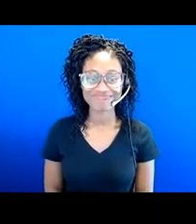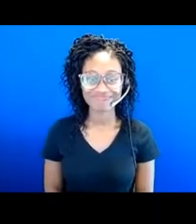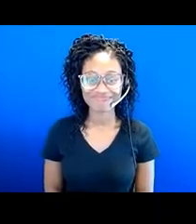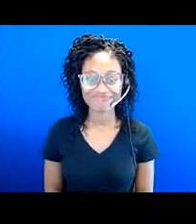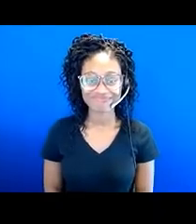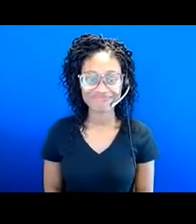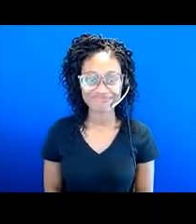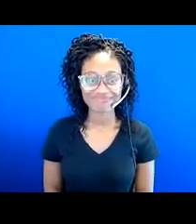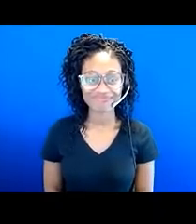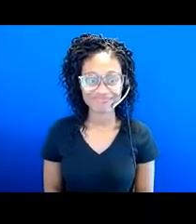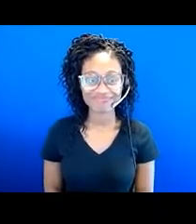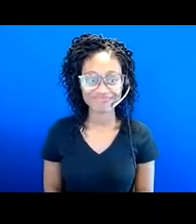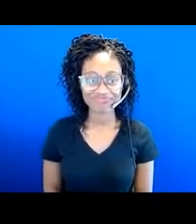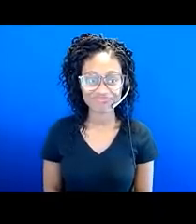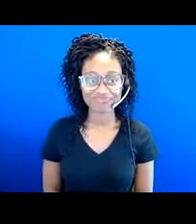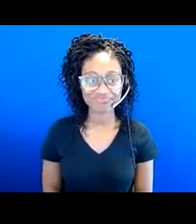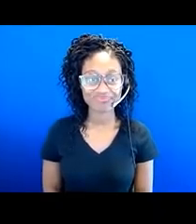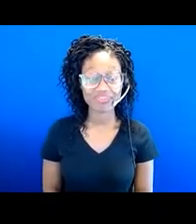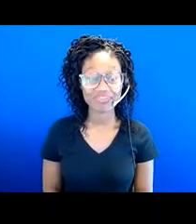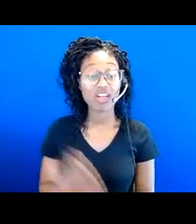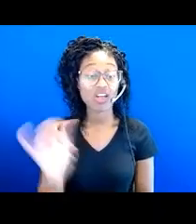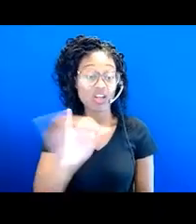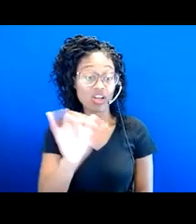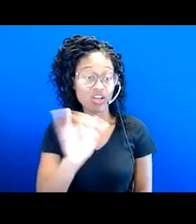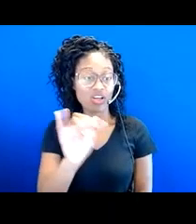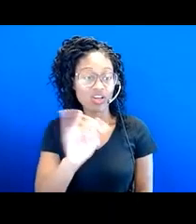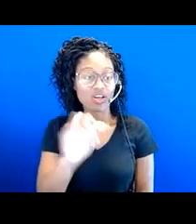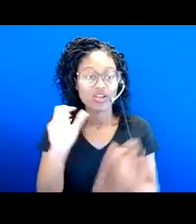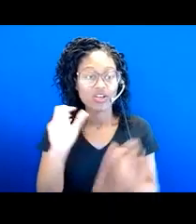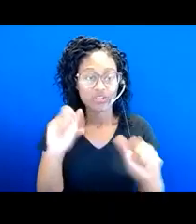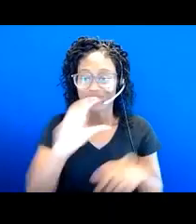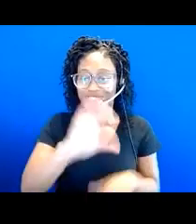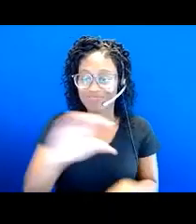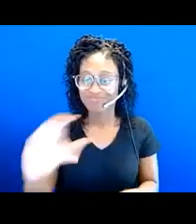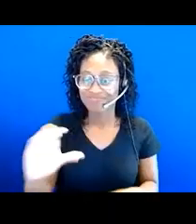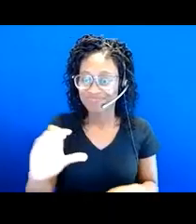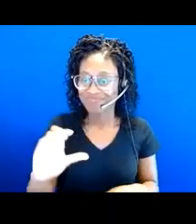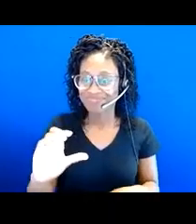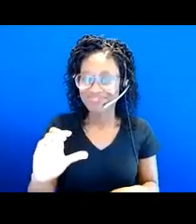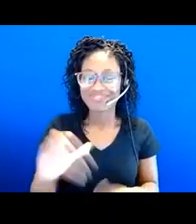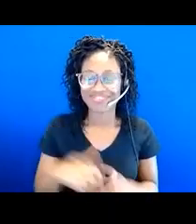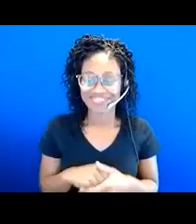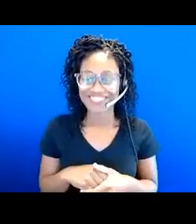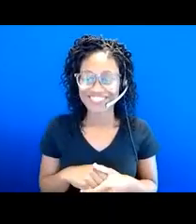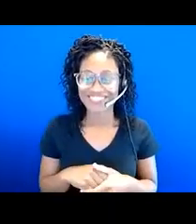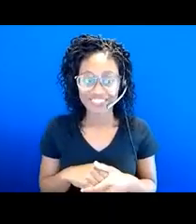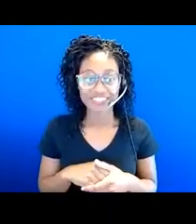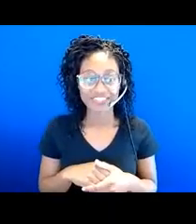tatu tiempo yo. You can also use closed captioning. Most of the